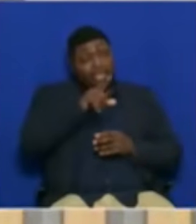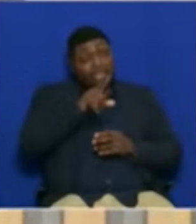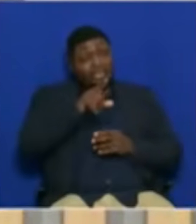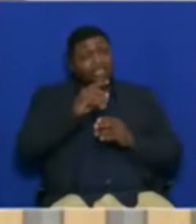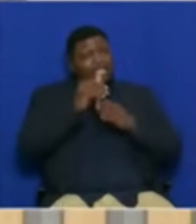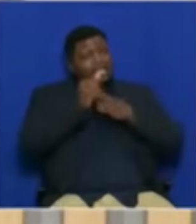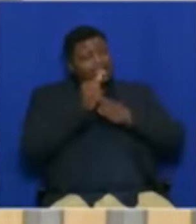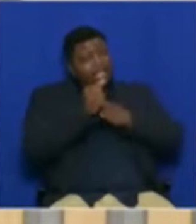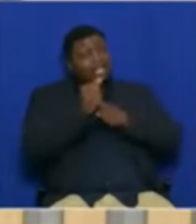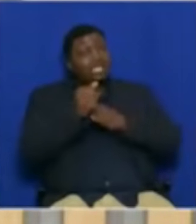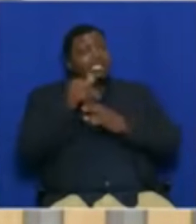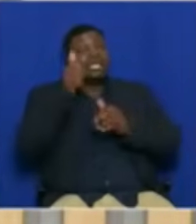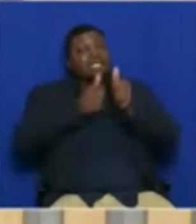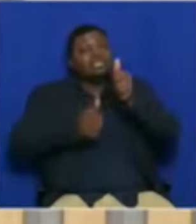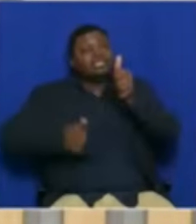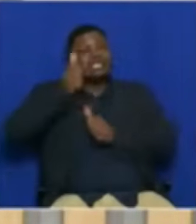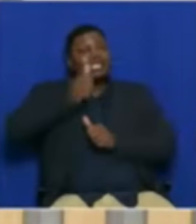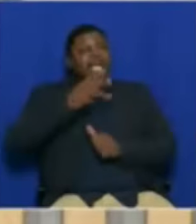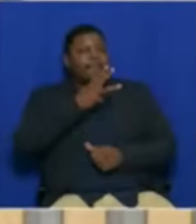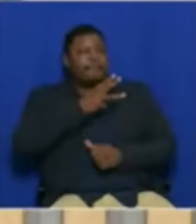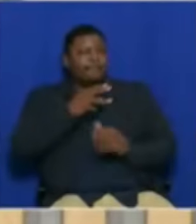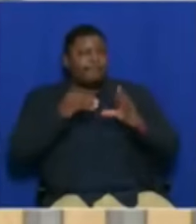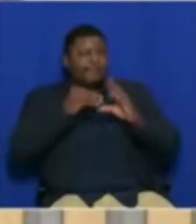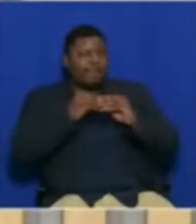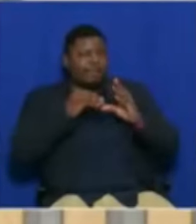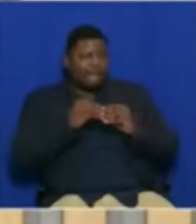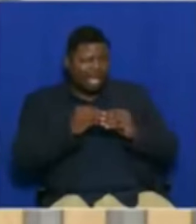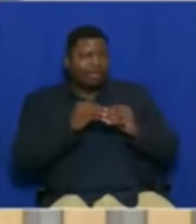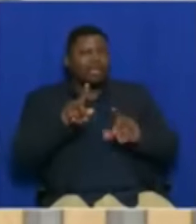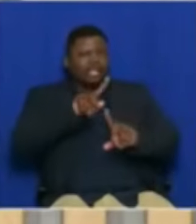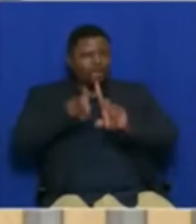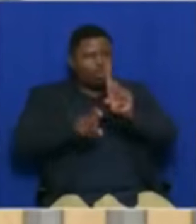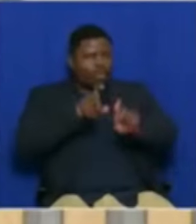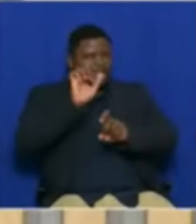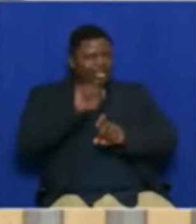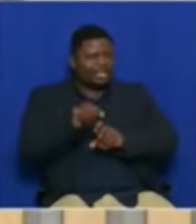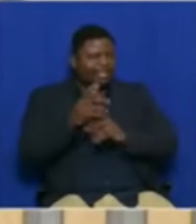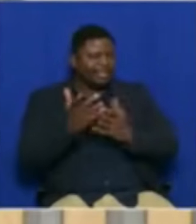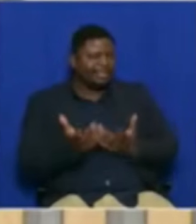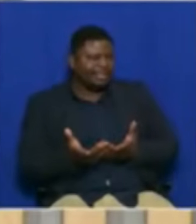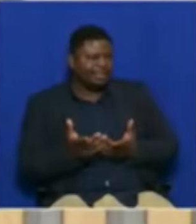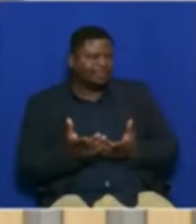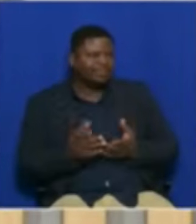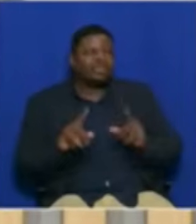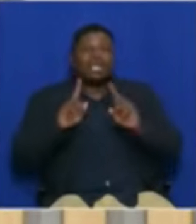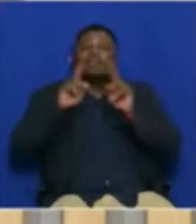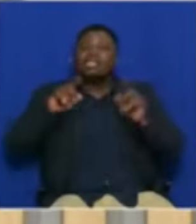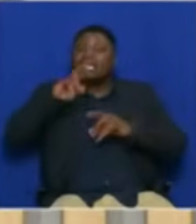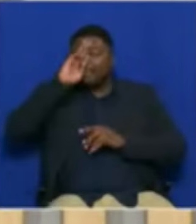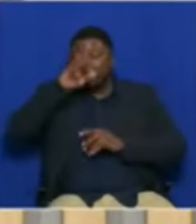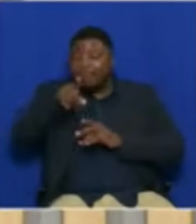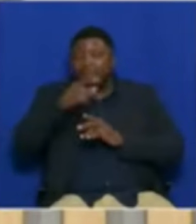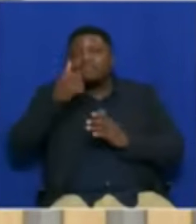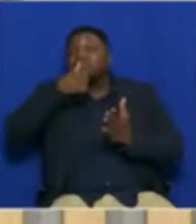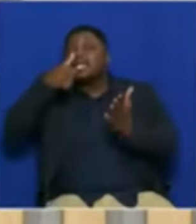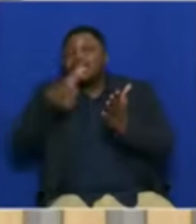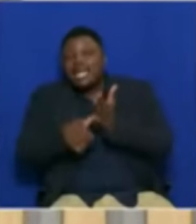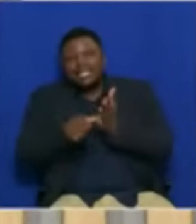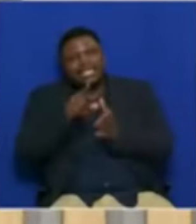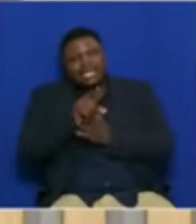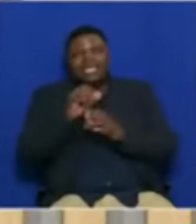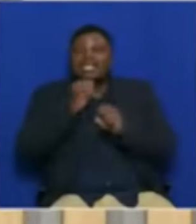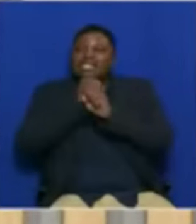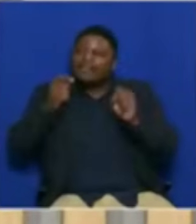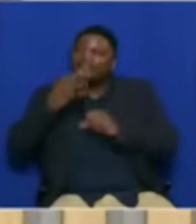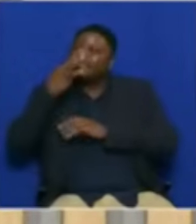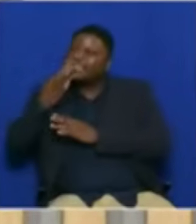by Brigadier Ngube. Yes. That. It doesn't represent anywhere that it was done by General Khan. This letter was not-